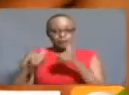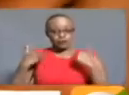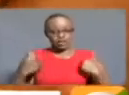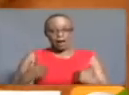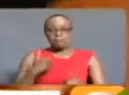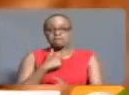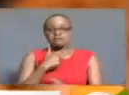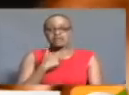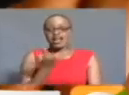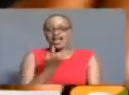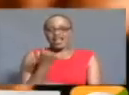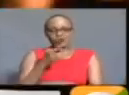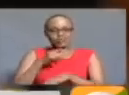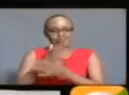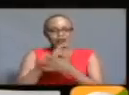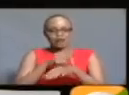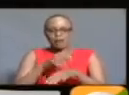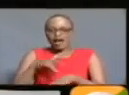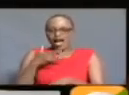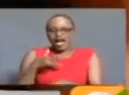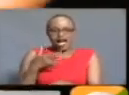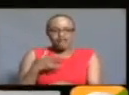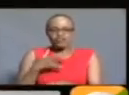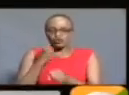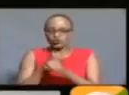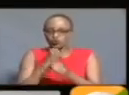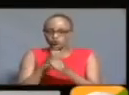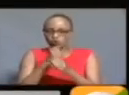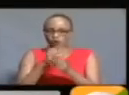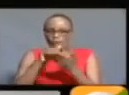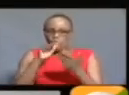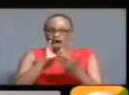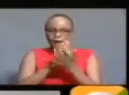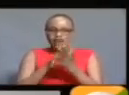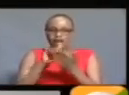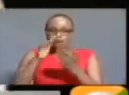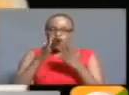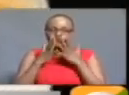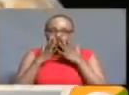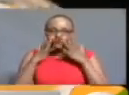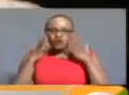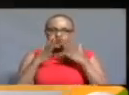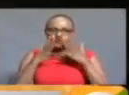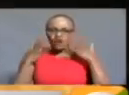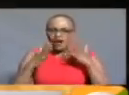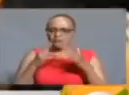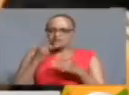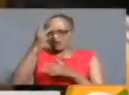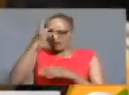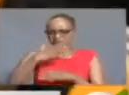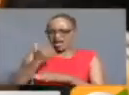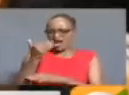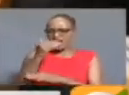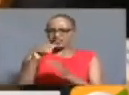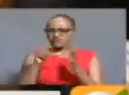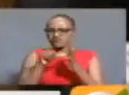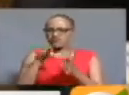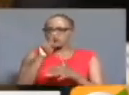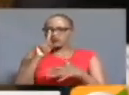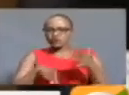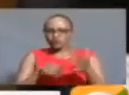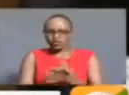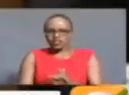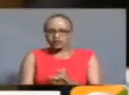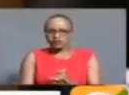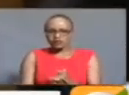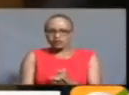Now, sometimes I get obsessively doing it and I get too white and my parents are like, what's wrong with you? People